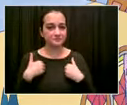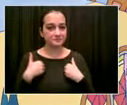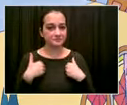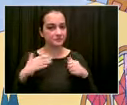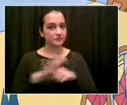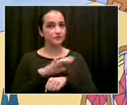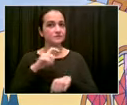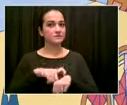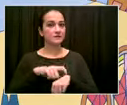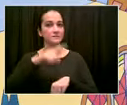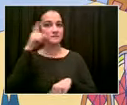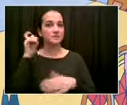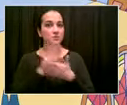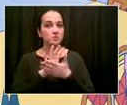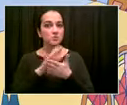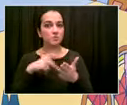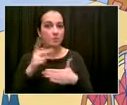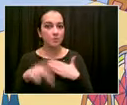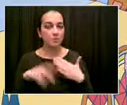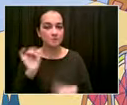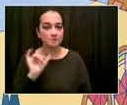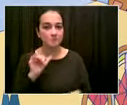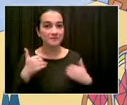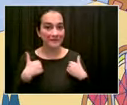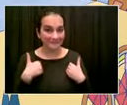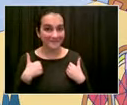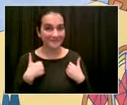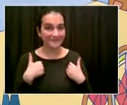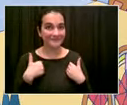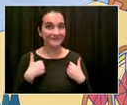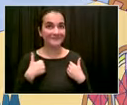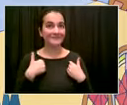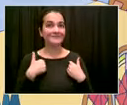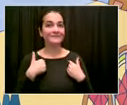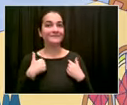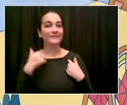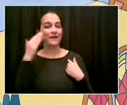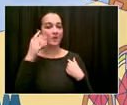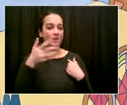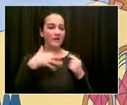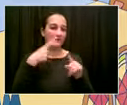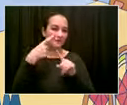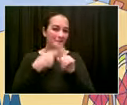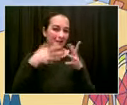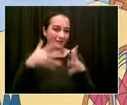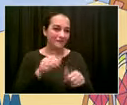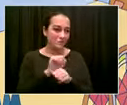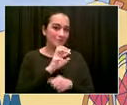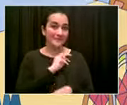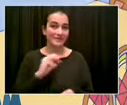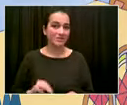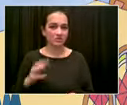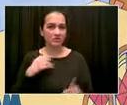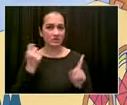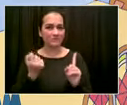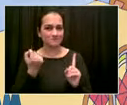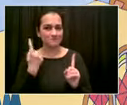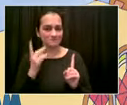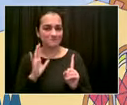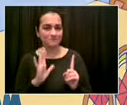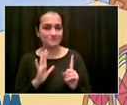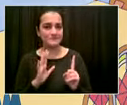remaining months as mayor? Or I know it's late, but you are attempting to implement, for instance, gifted and talented. So are you going to do anything to implement